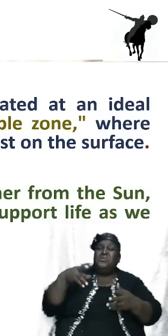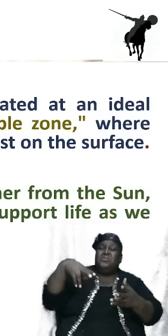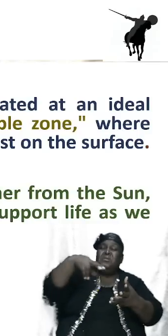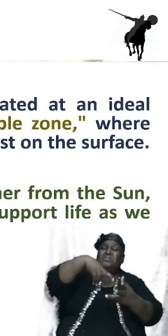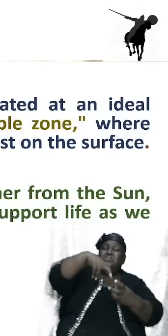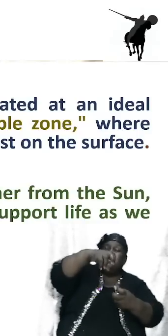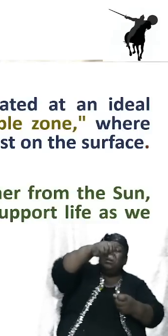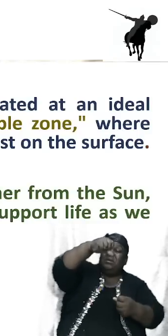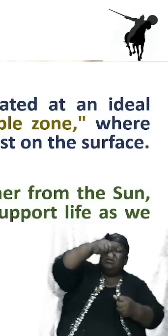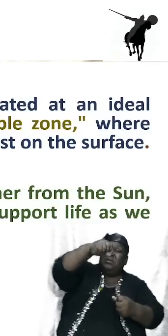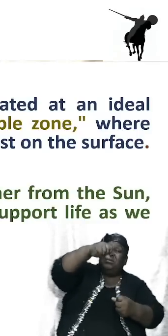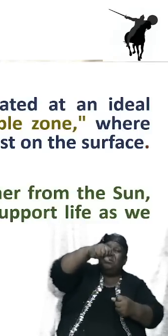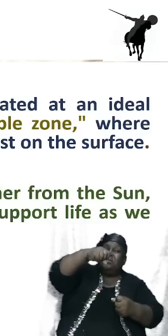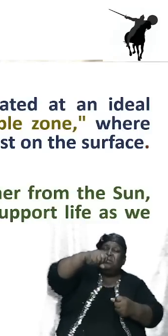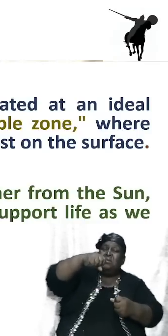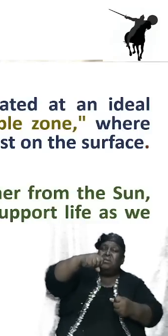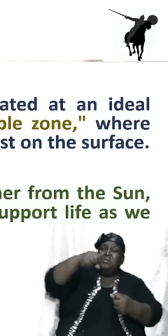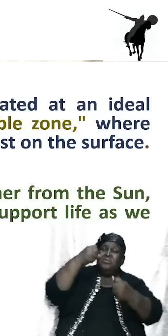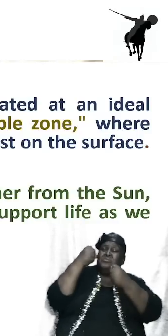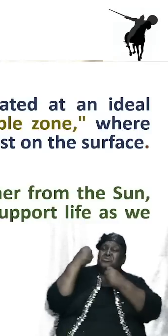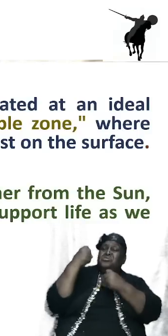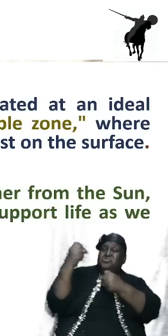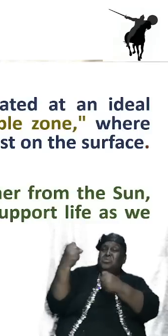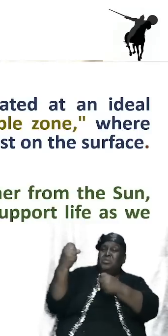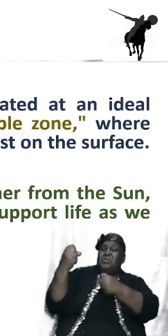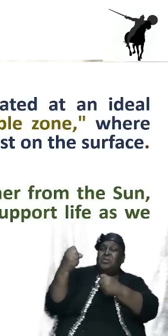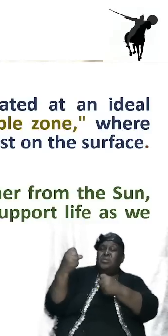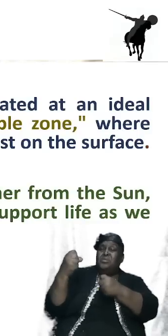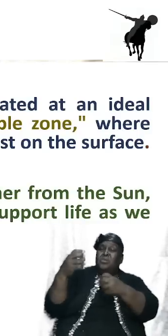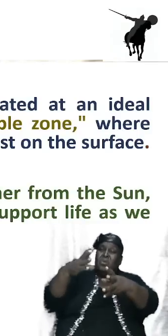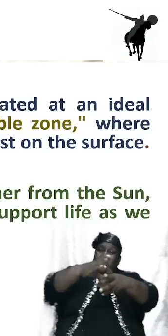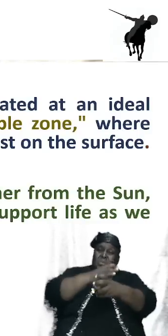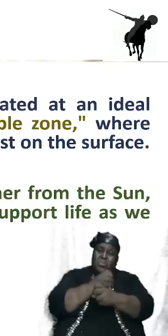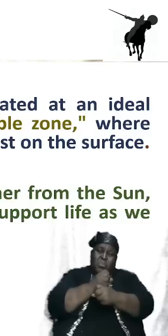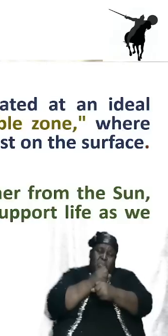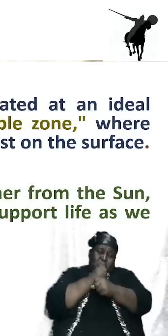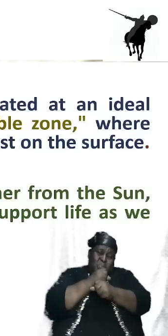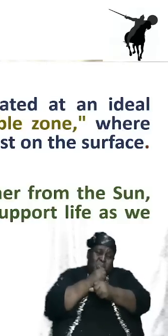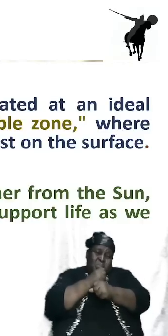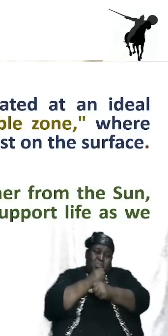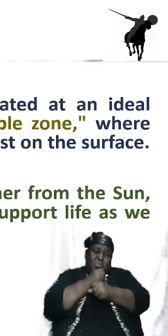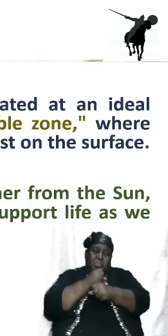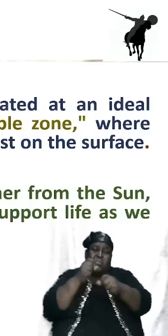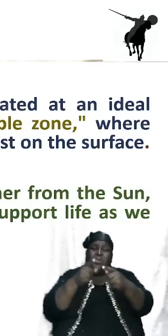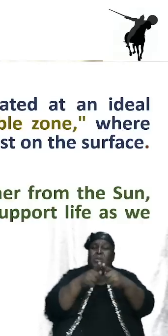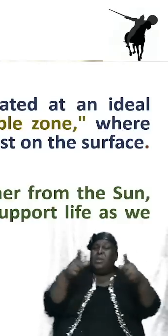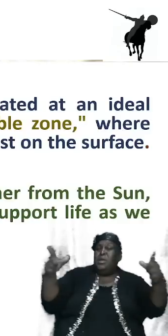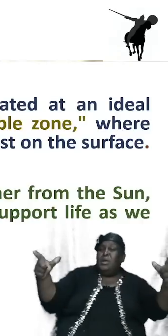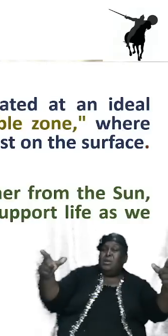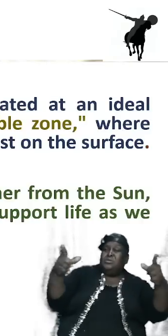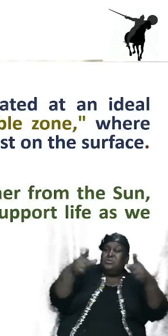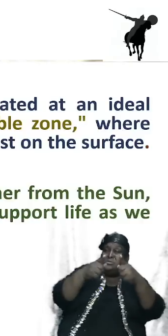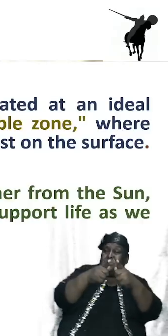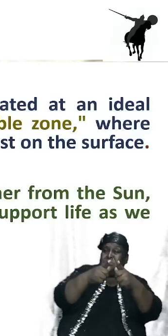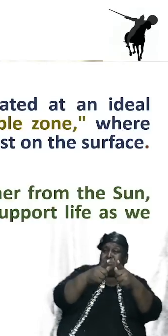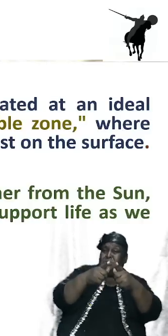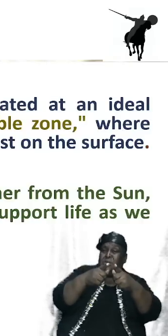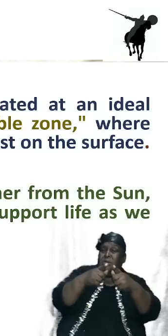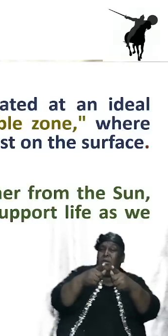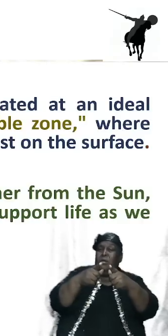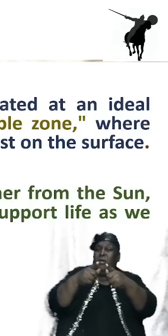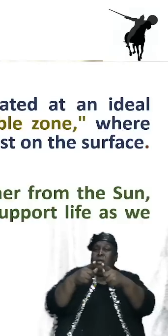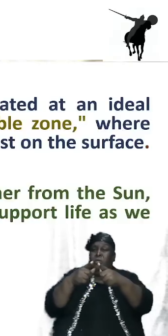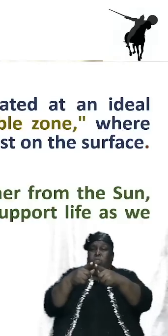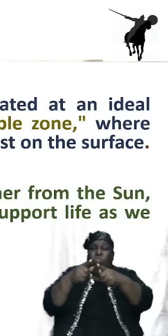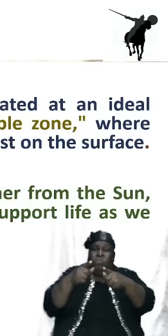which means that if the gravity was a little stronger, amen, the force, if the gravitational constant were much larger or smaller, then planets and